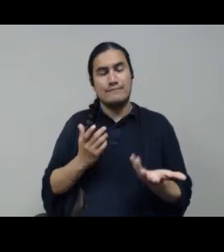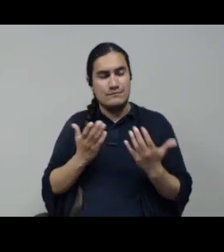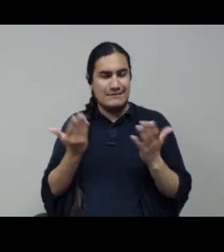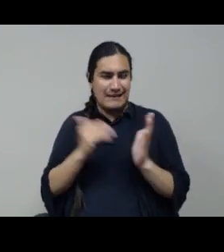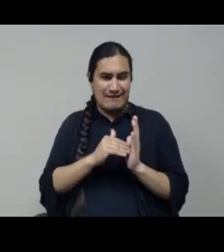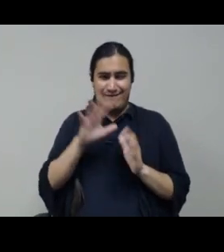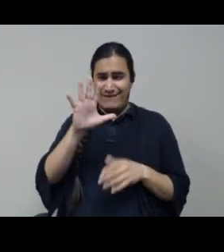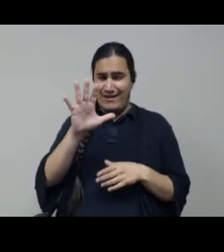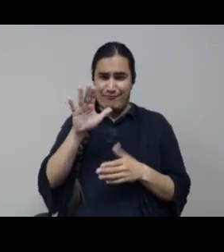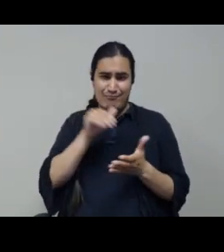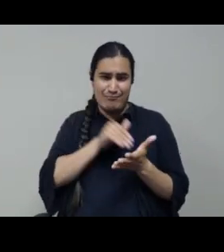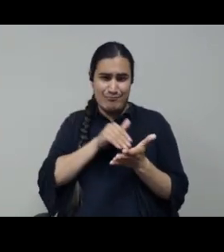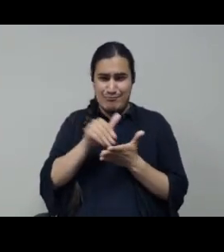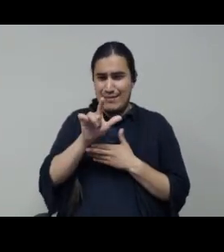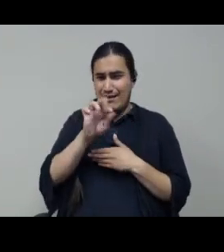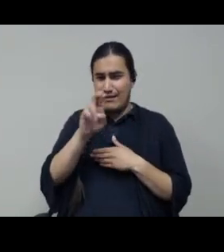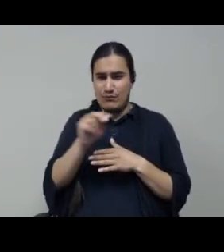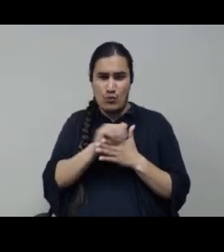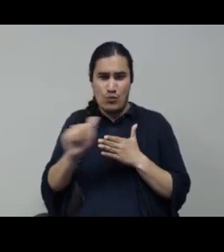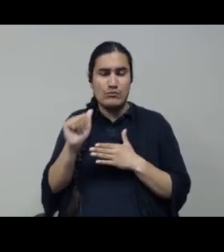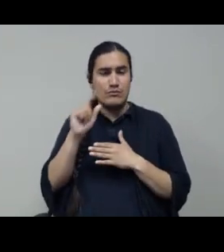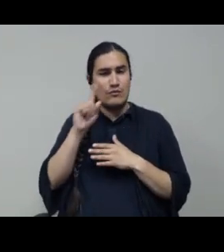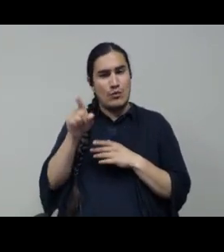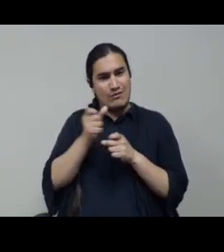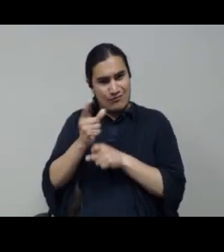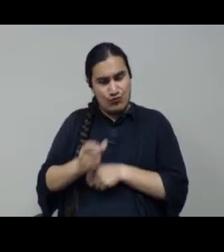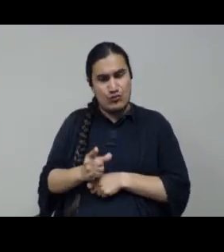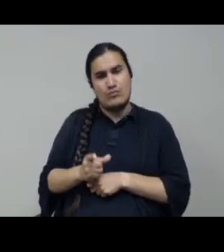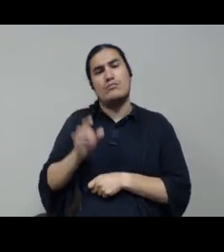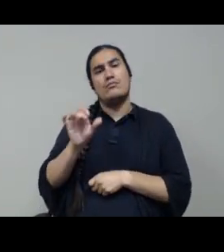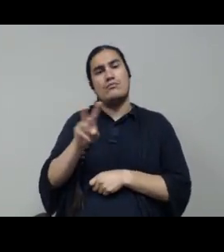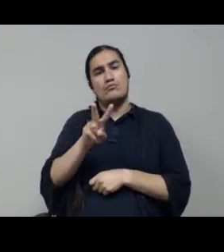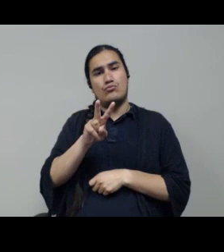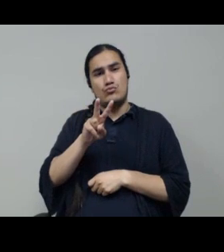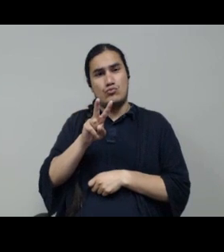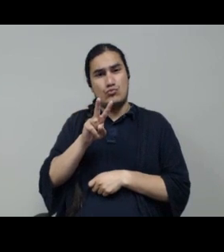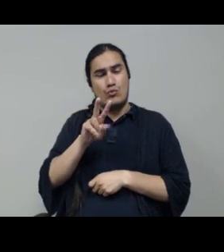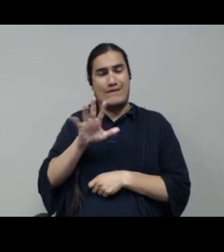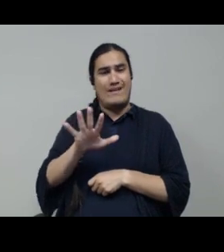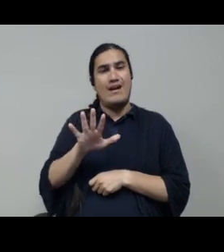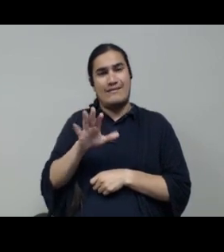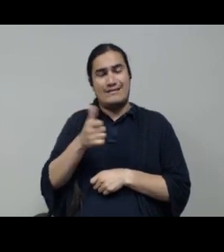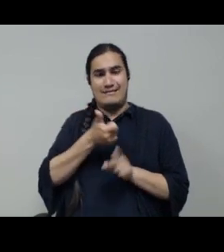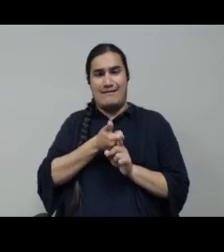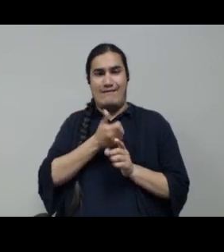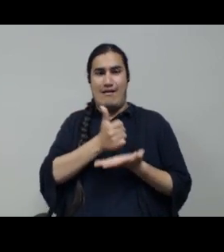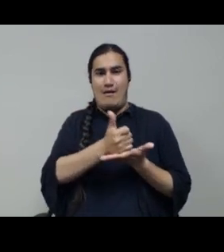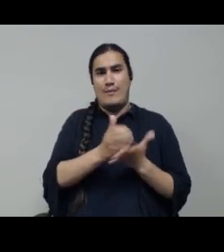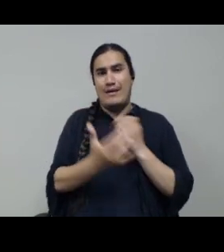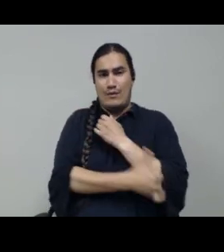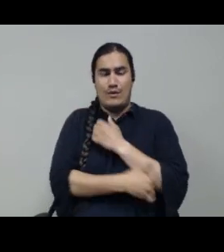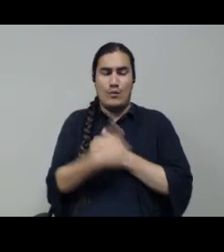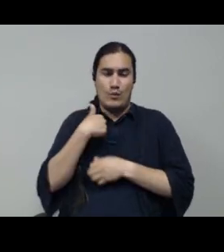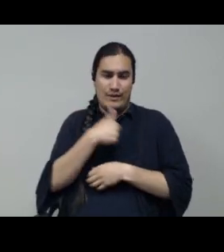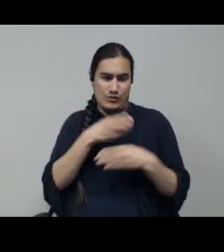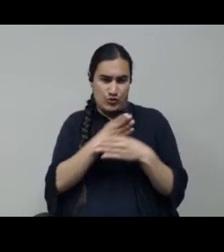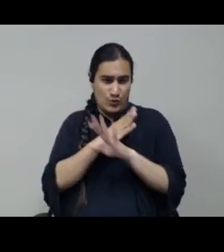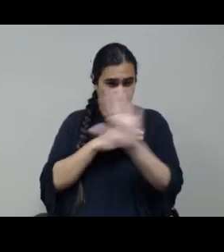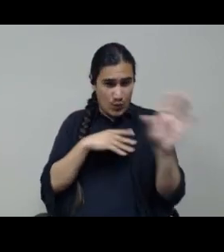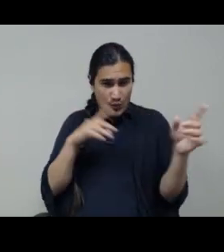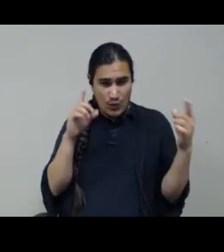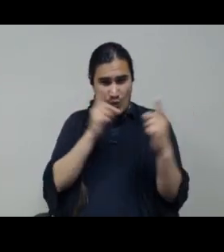$5 billion worth of partnership per year annually from the 25 self-help counties. So we're a big partner. We share your goals. We want to